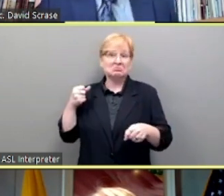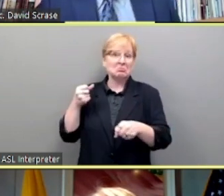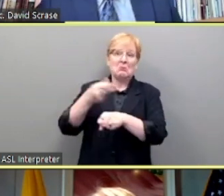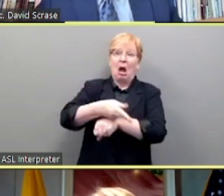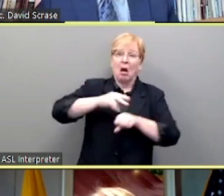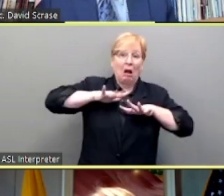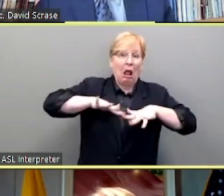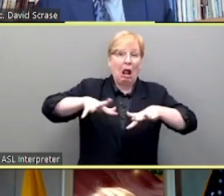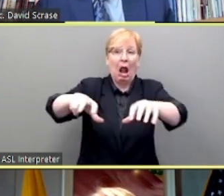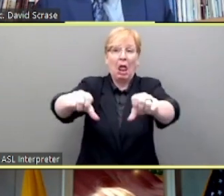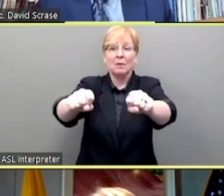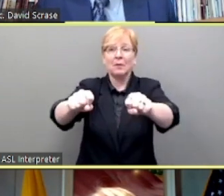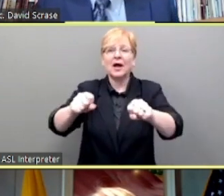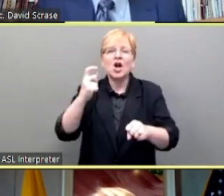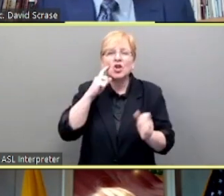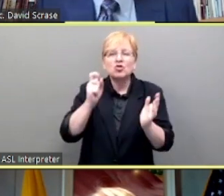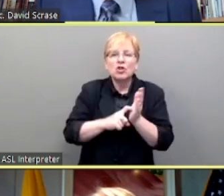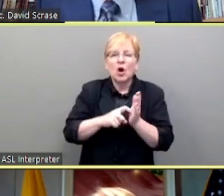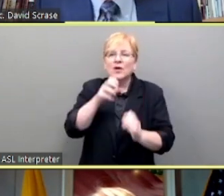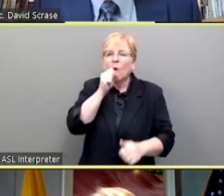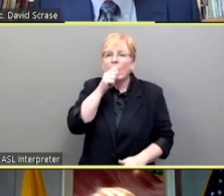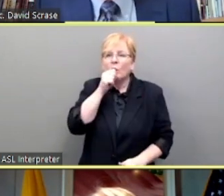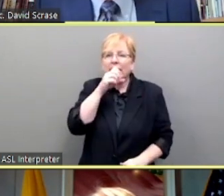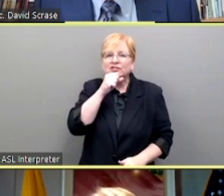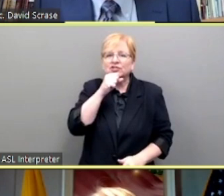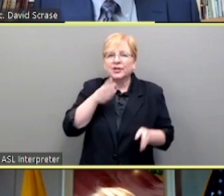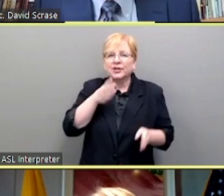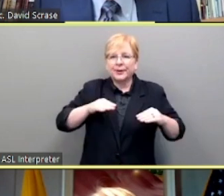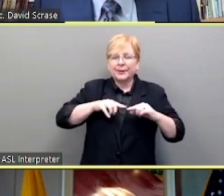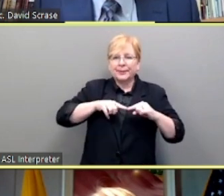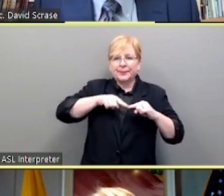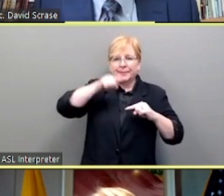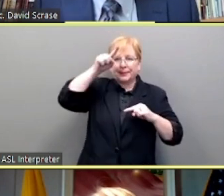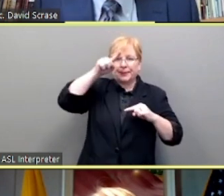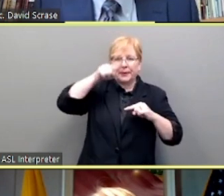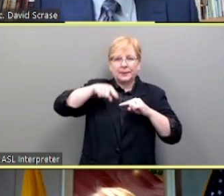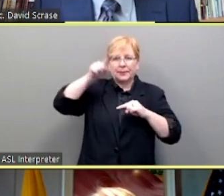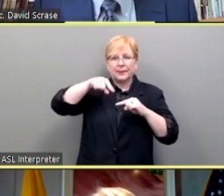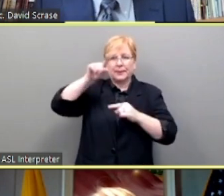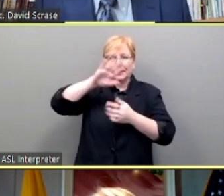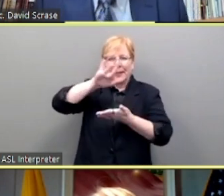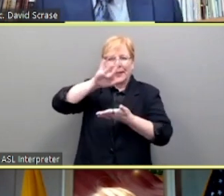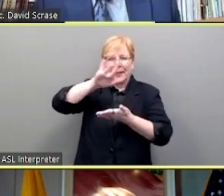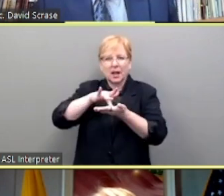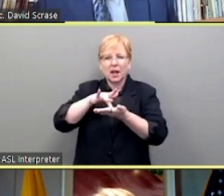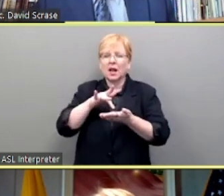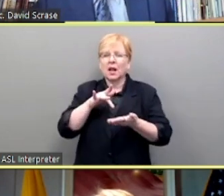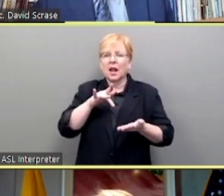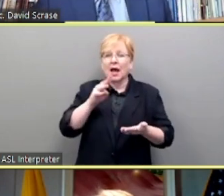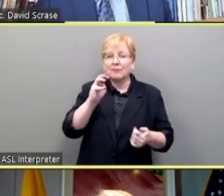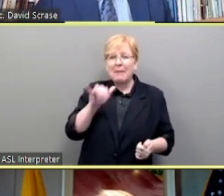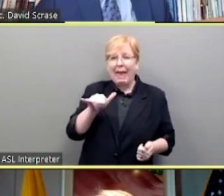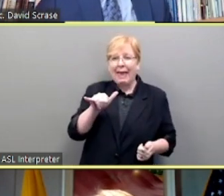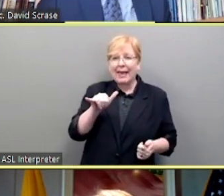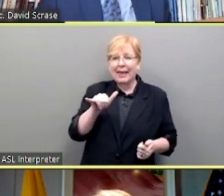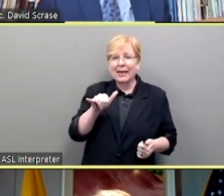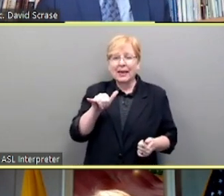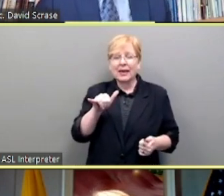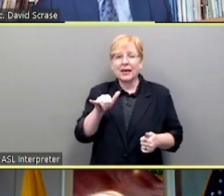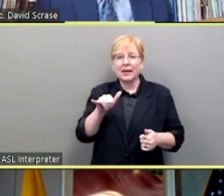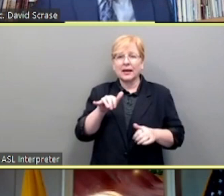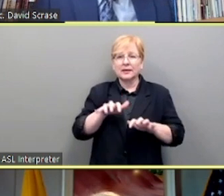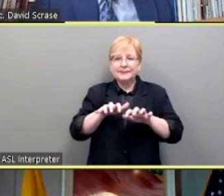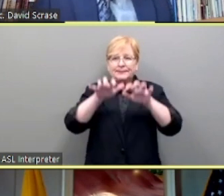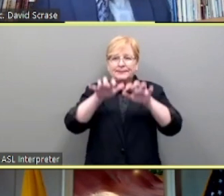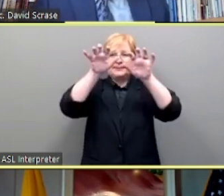bar, when it's the tallest there in, let's see, middle of May, there's still other variants present,